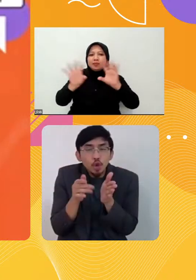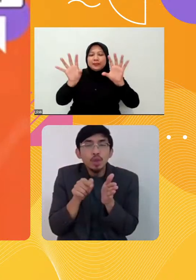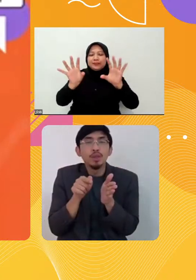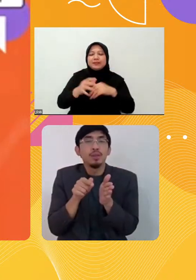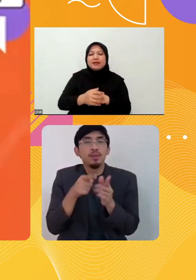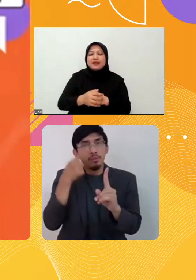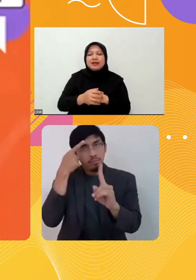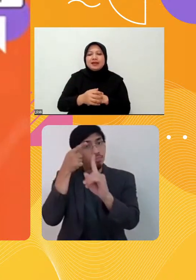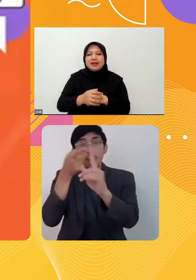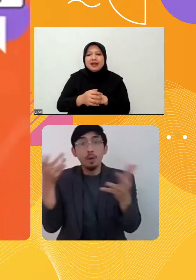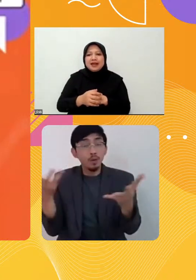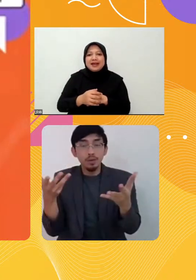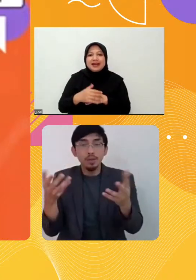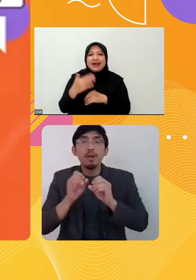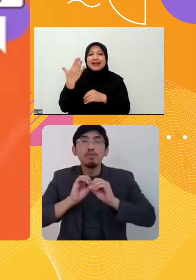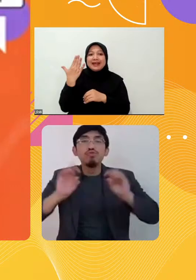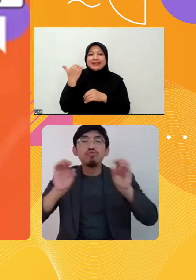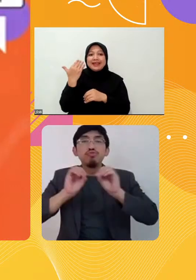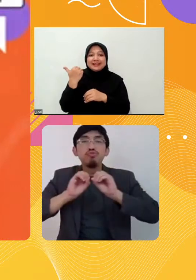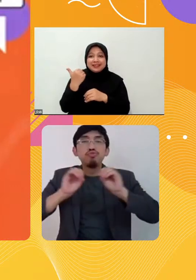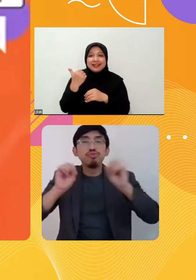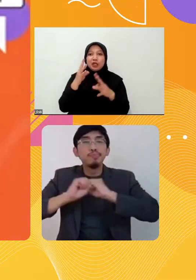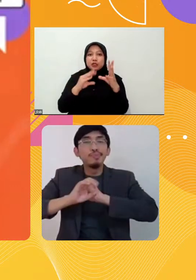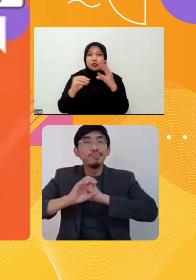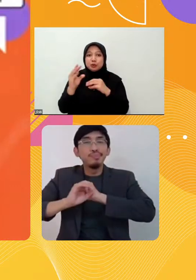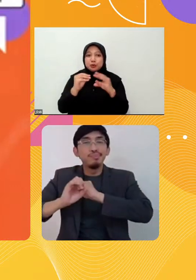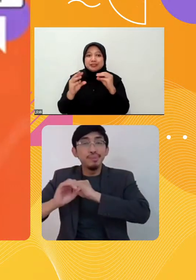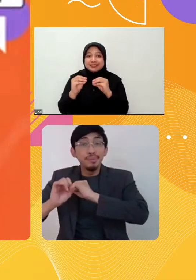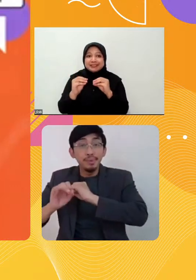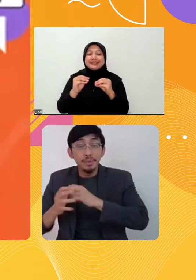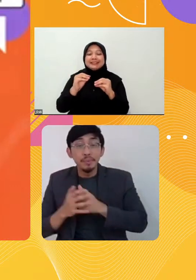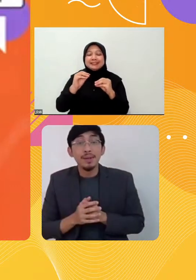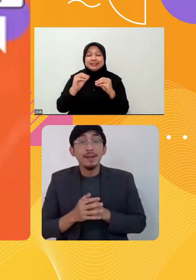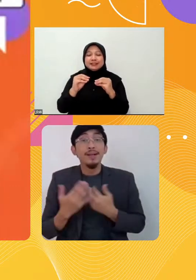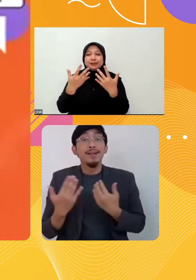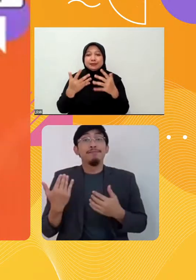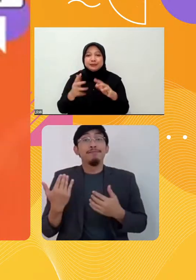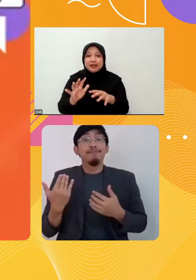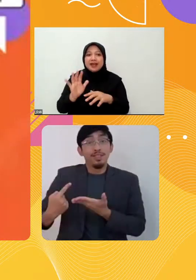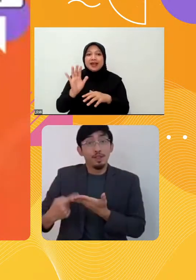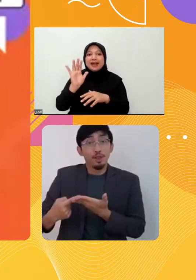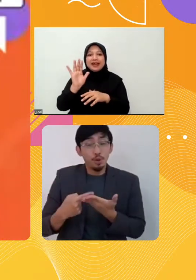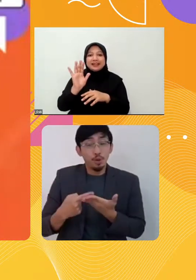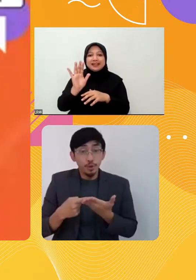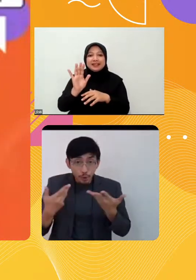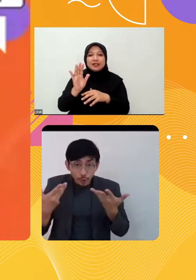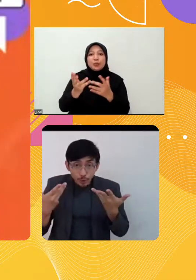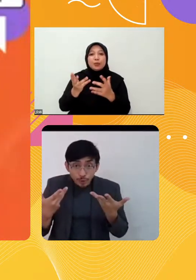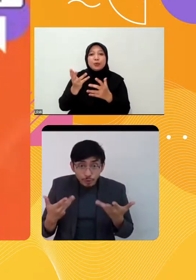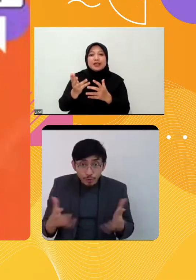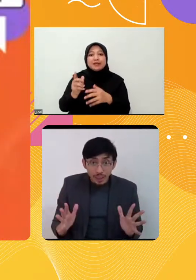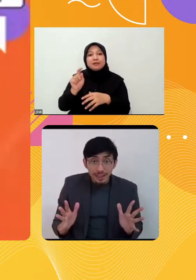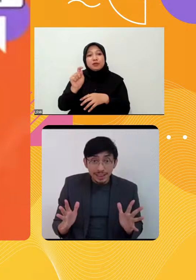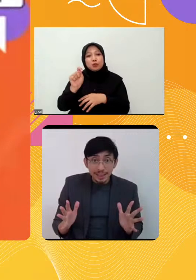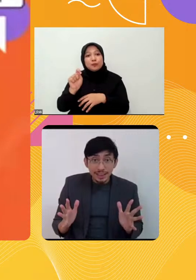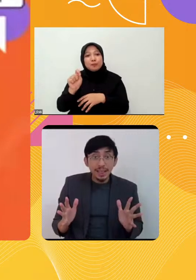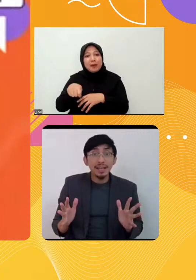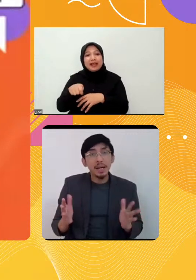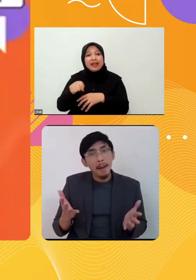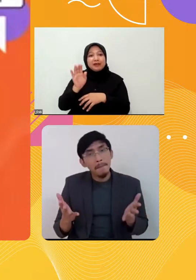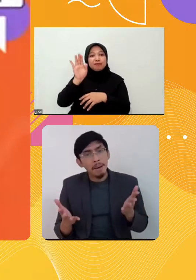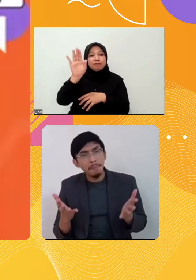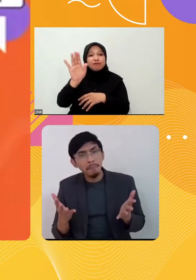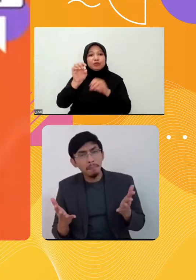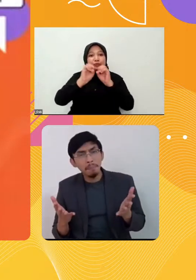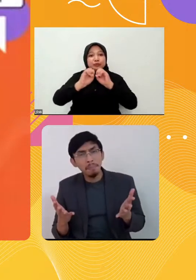the discussions tools that we can use to provoke the discussions for the young peoples, and also inside of